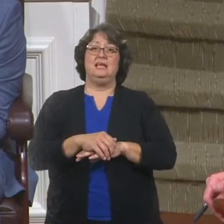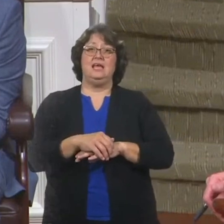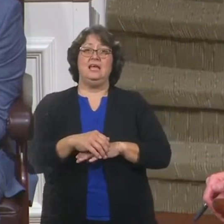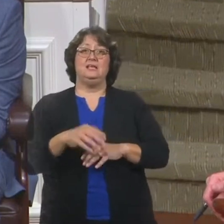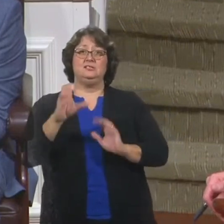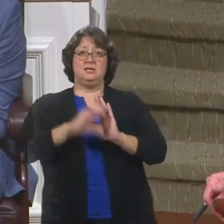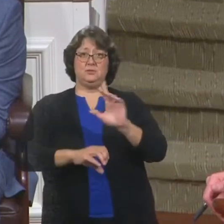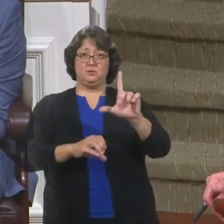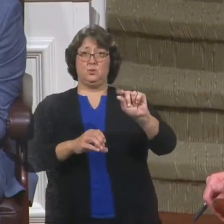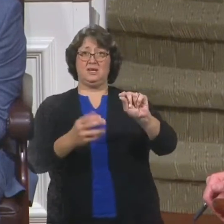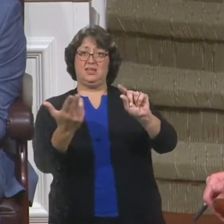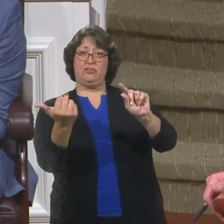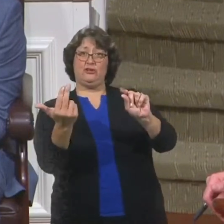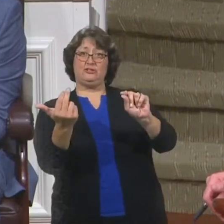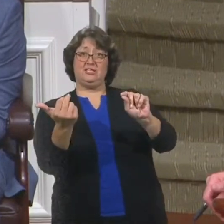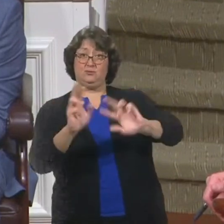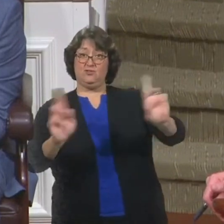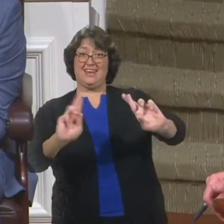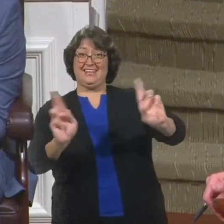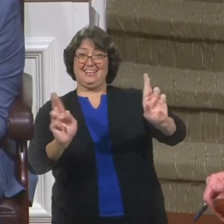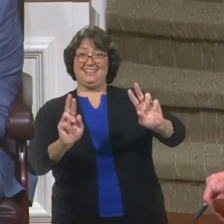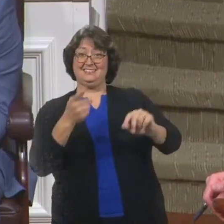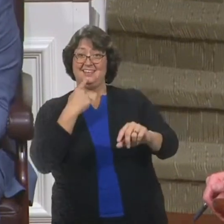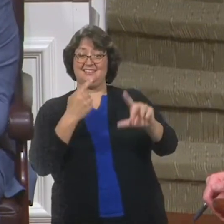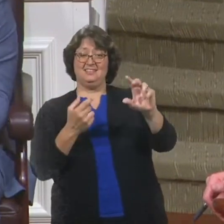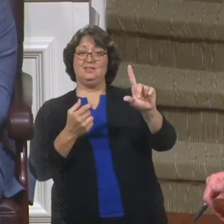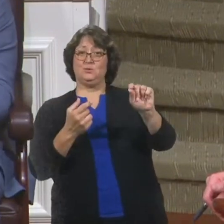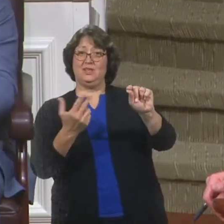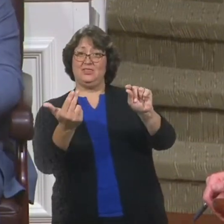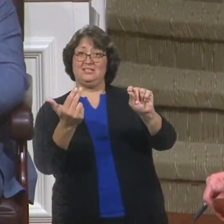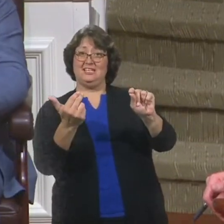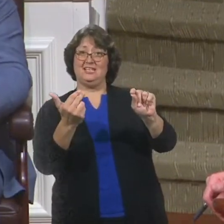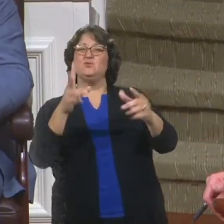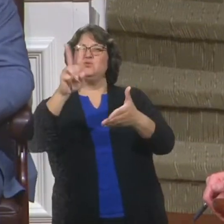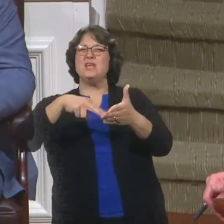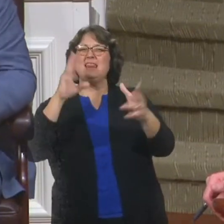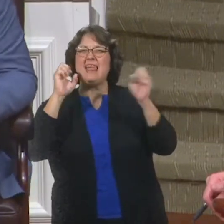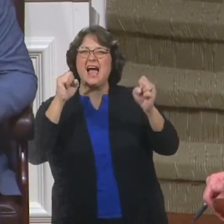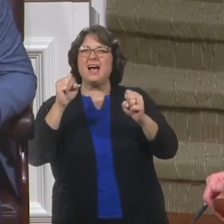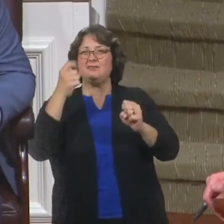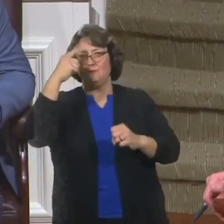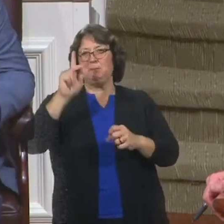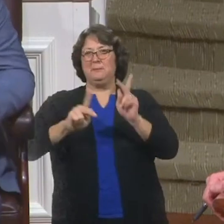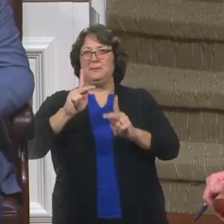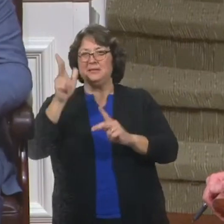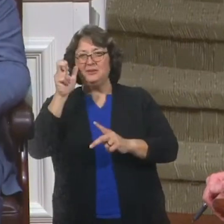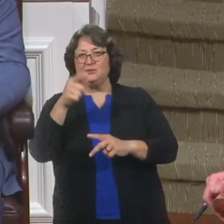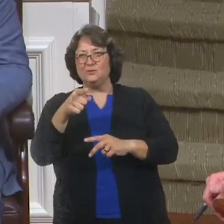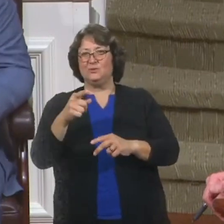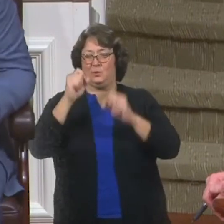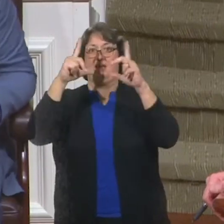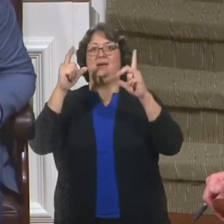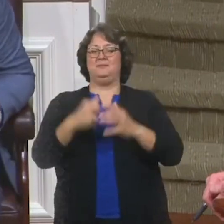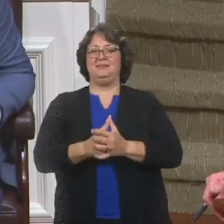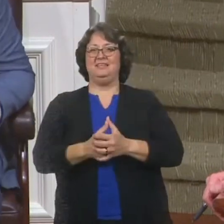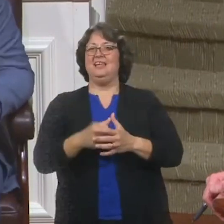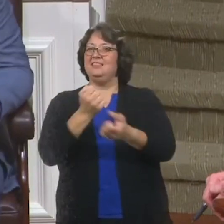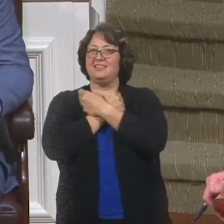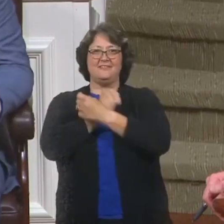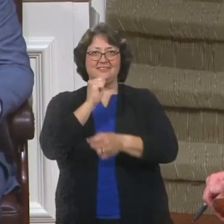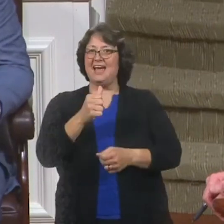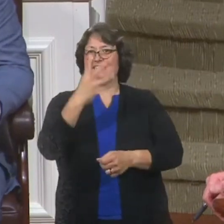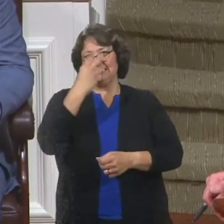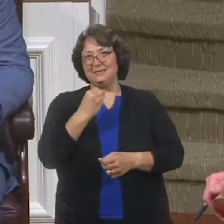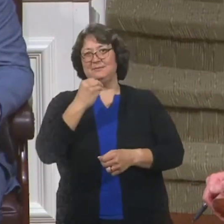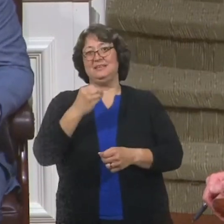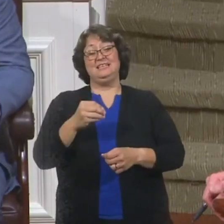verse 13. Are you ready? Read it out loud with me. Nice and loud so your neighbor wakes up. Are you ready? Love not sleep, lest thou